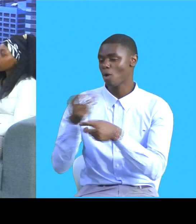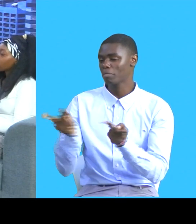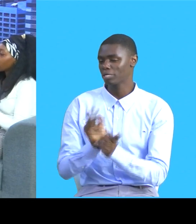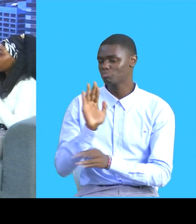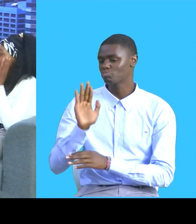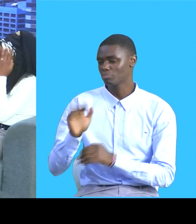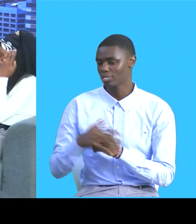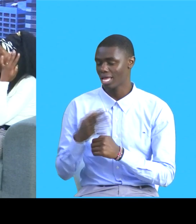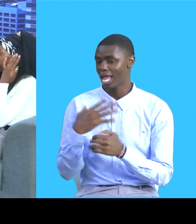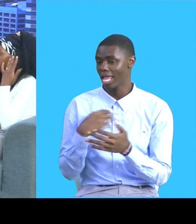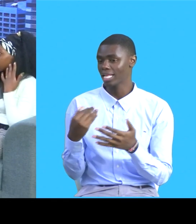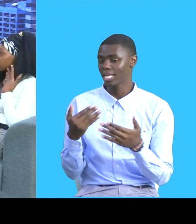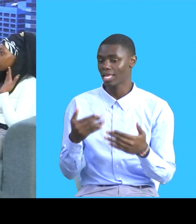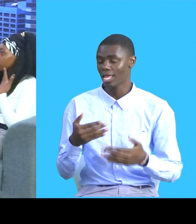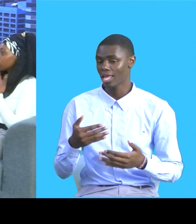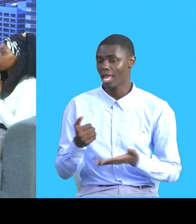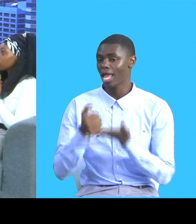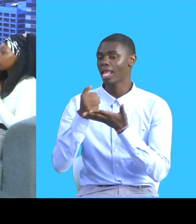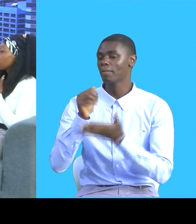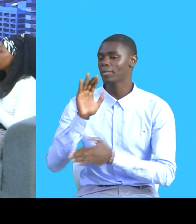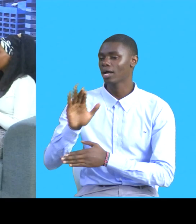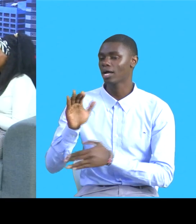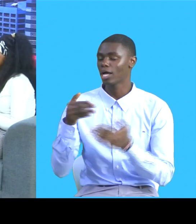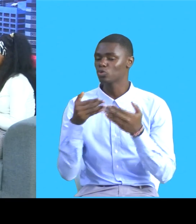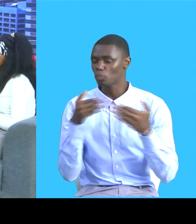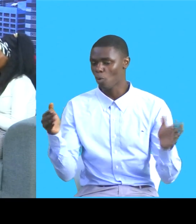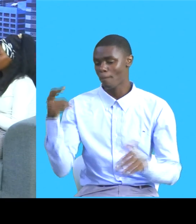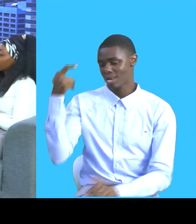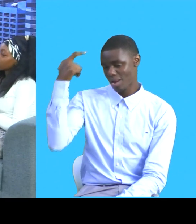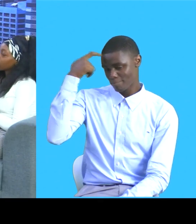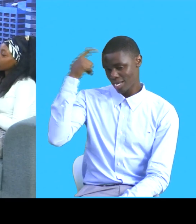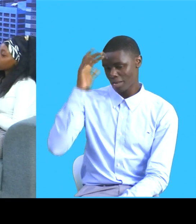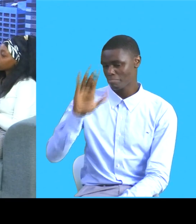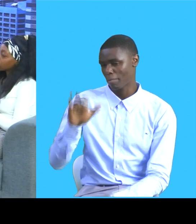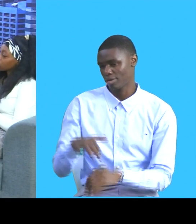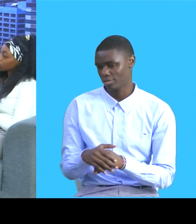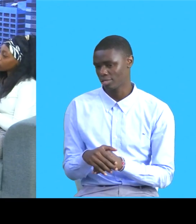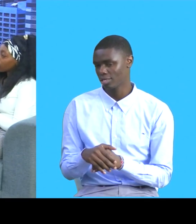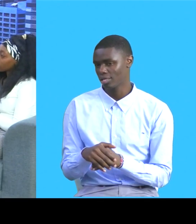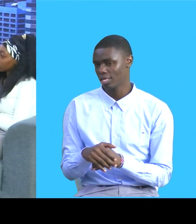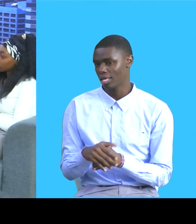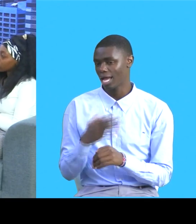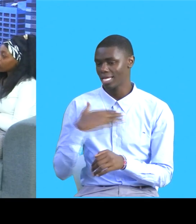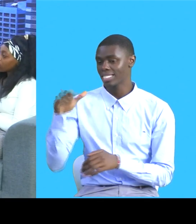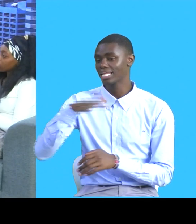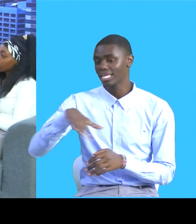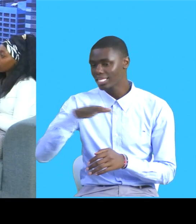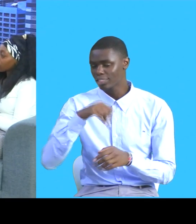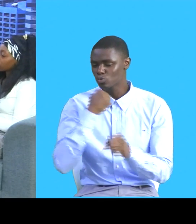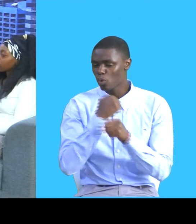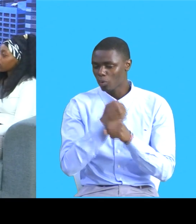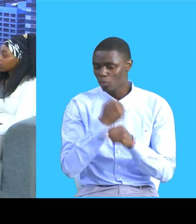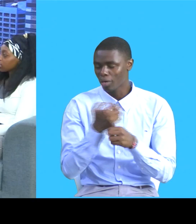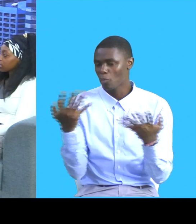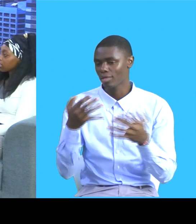and helped her to be open-minded and the areas she would work on in her